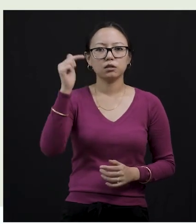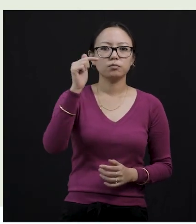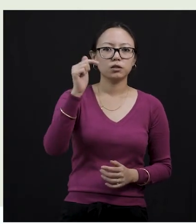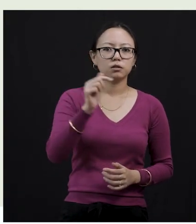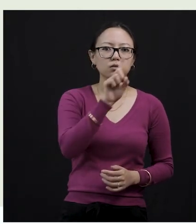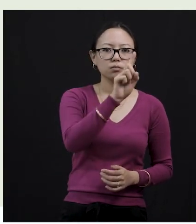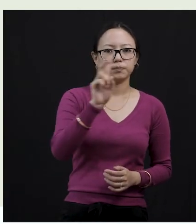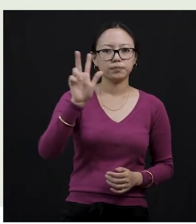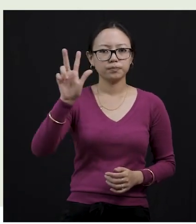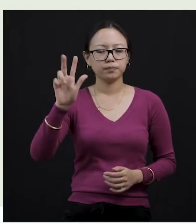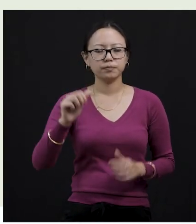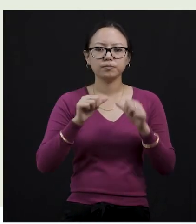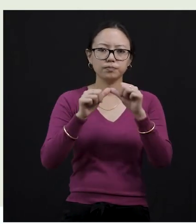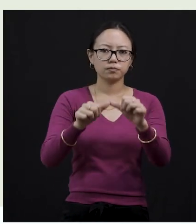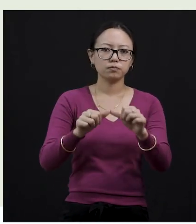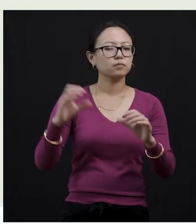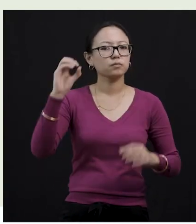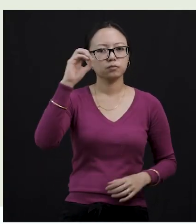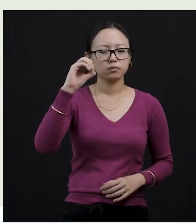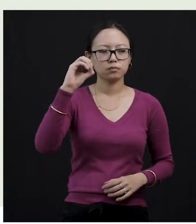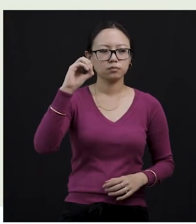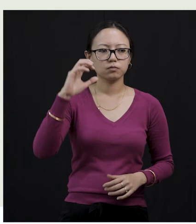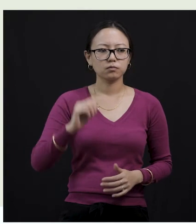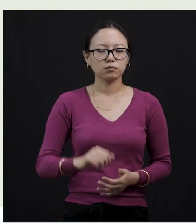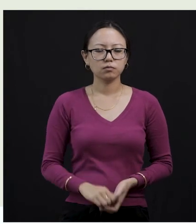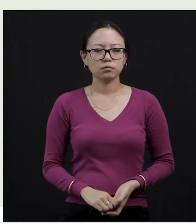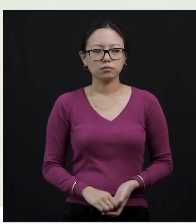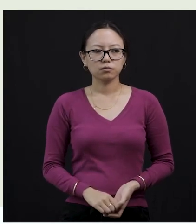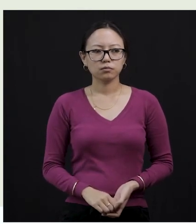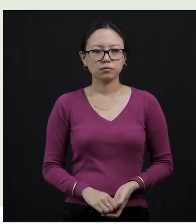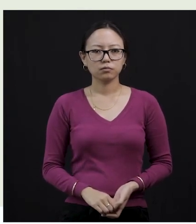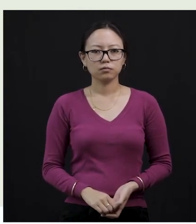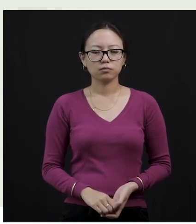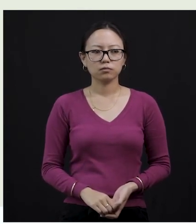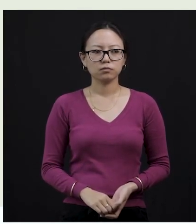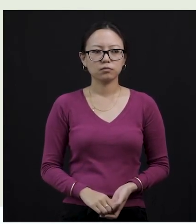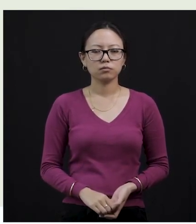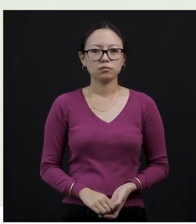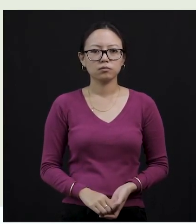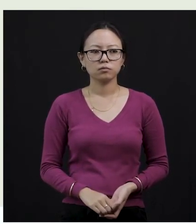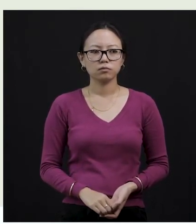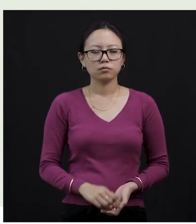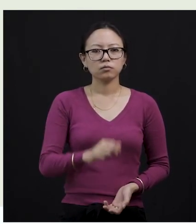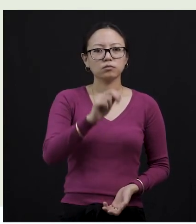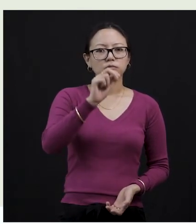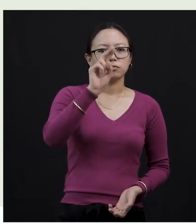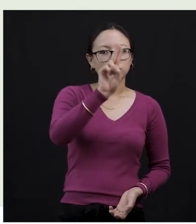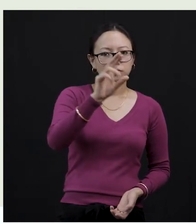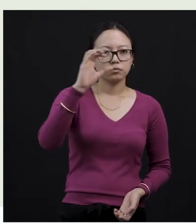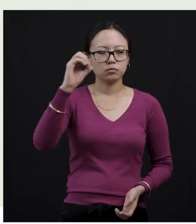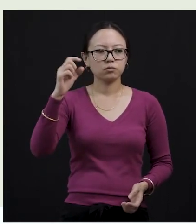minus 18, you will get 0, right? Okay, then the next one we have